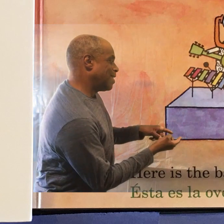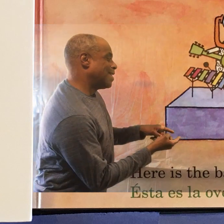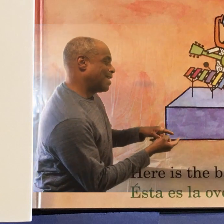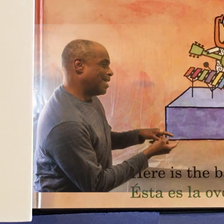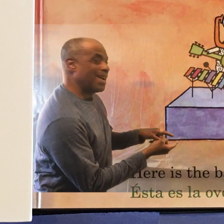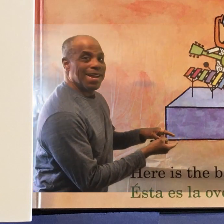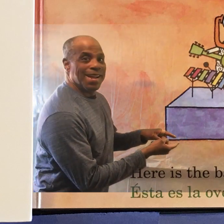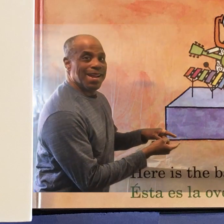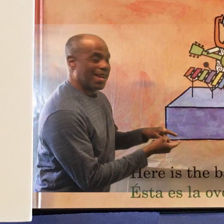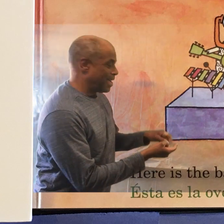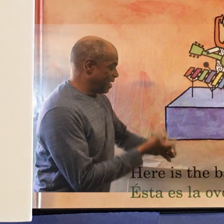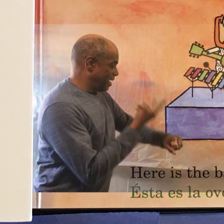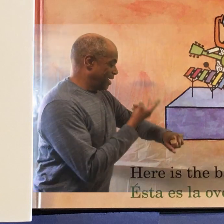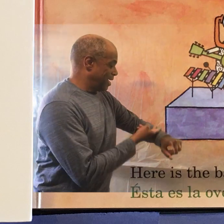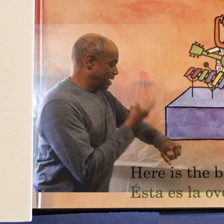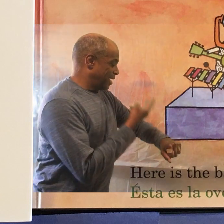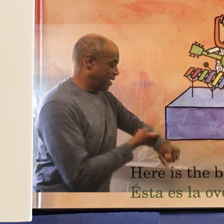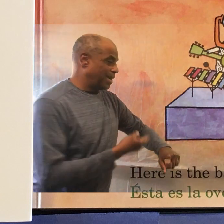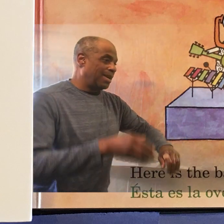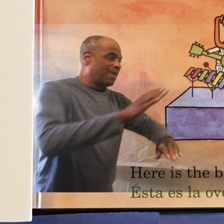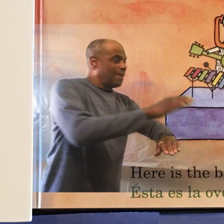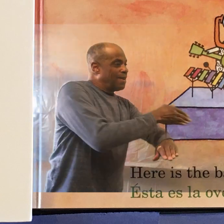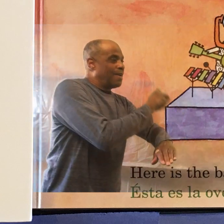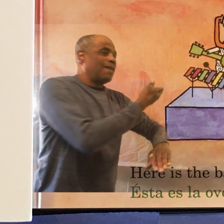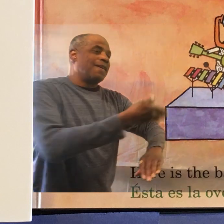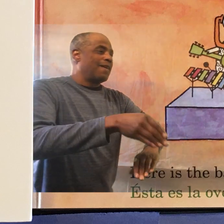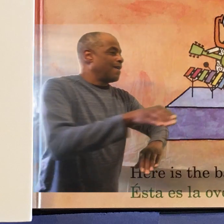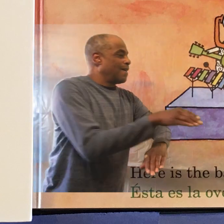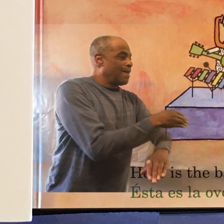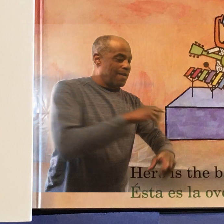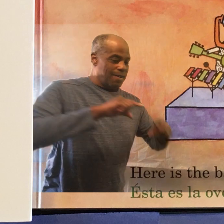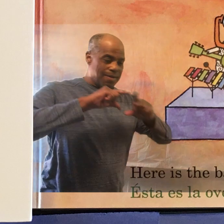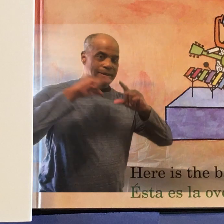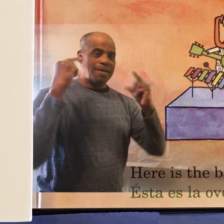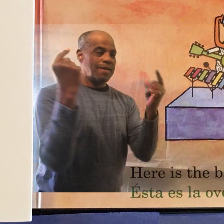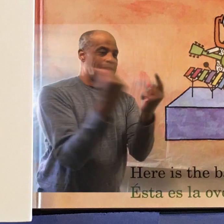Here is the Band Sheep. Here